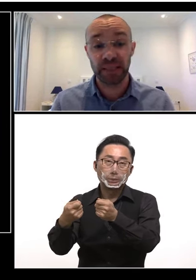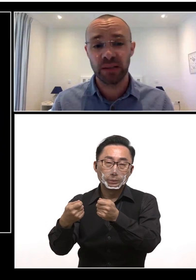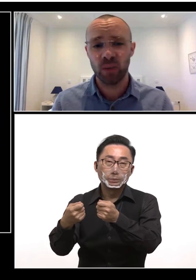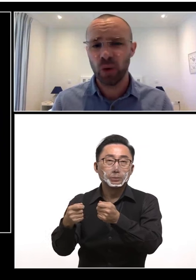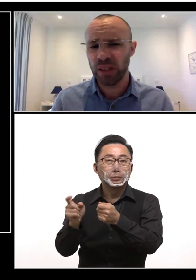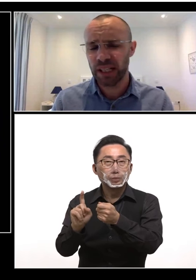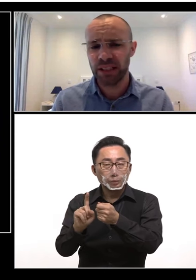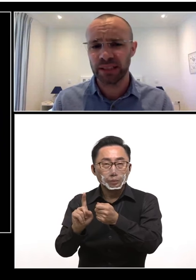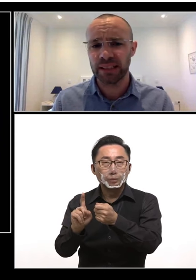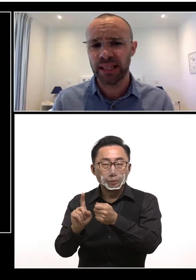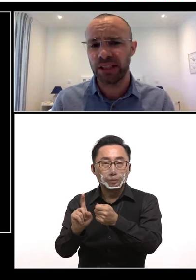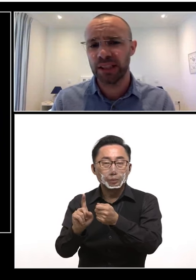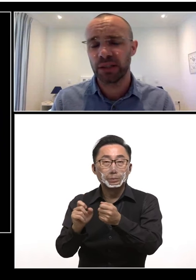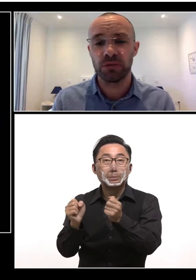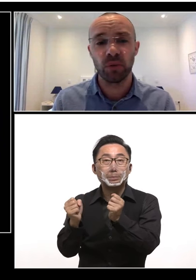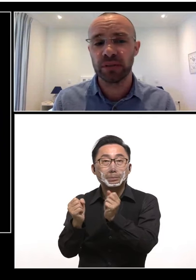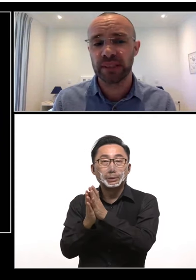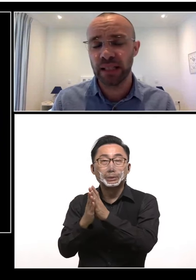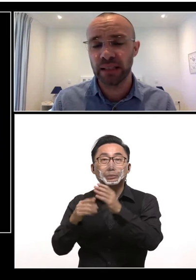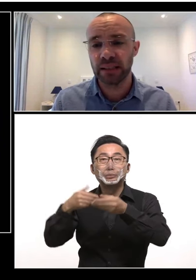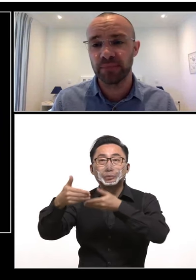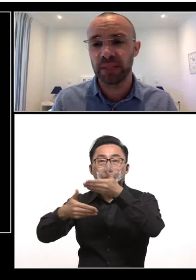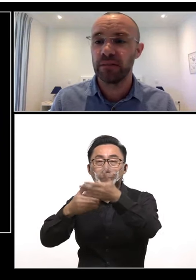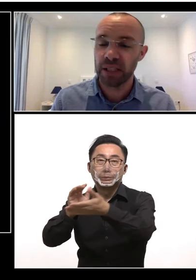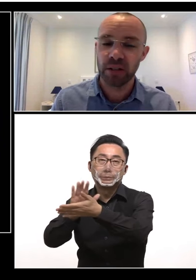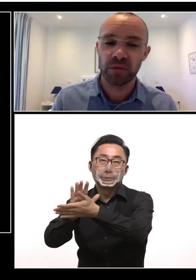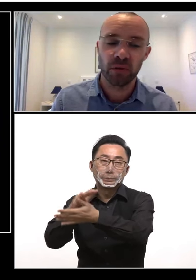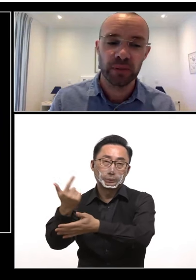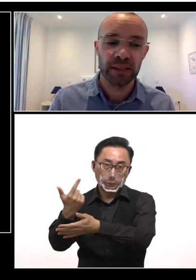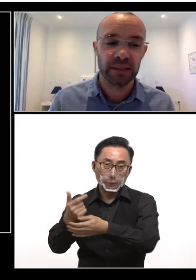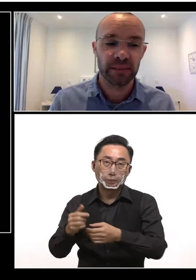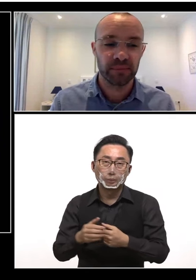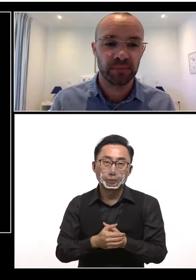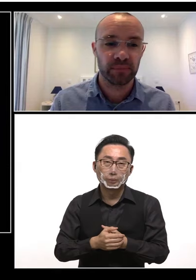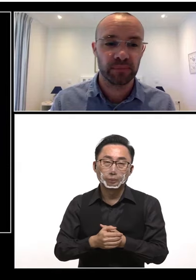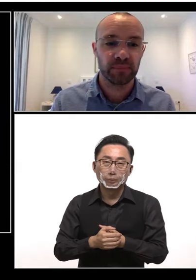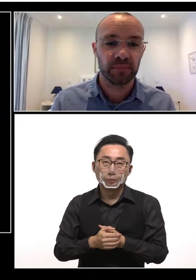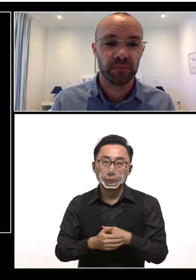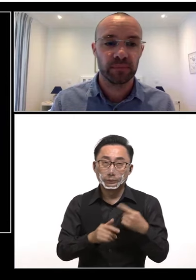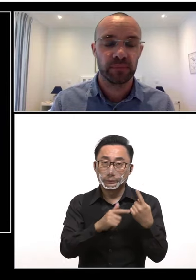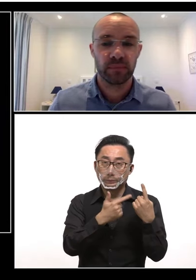Matty, what were the challenges in staging Extraordinary Wall of Silence? Video number 4, please.